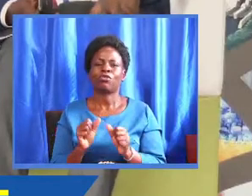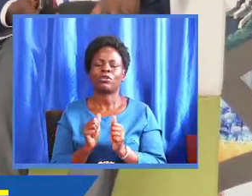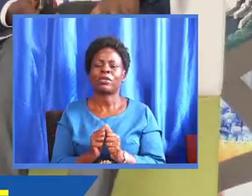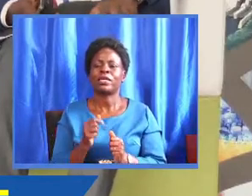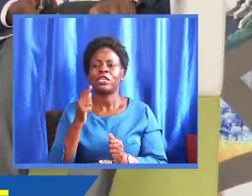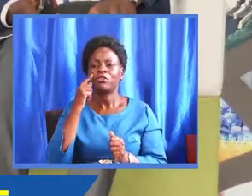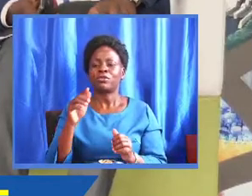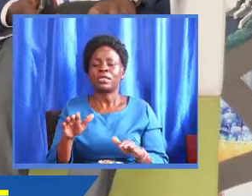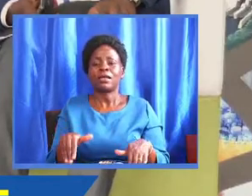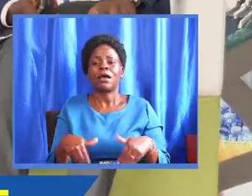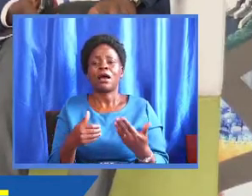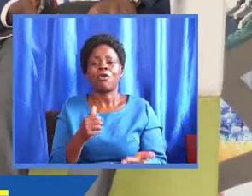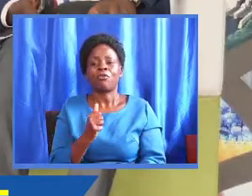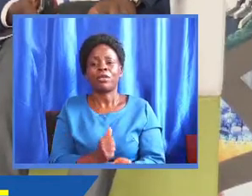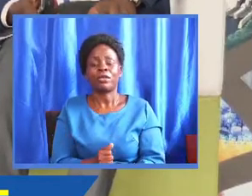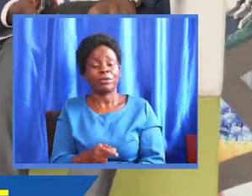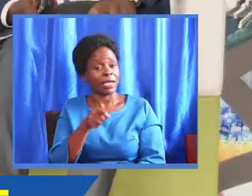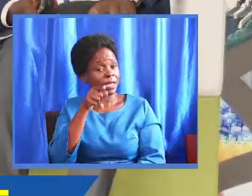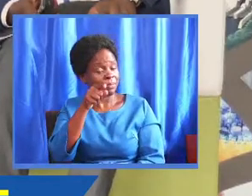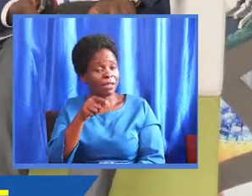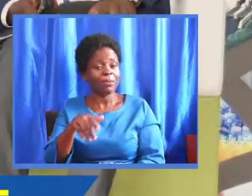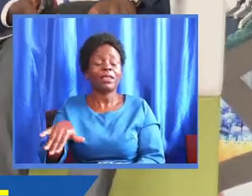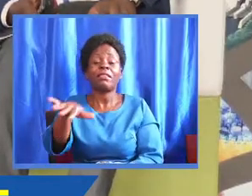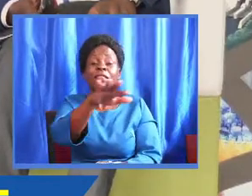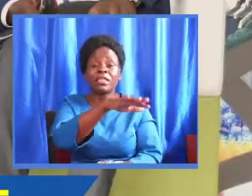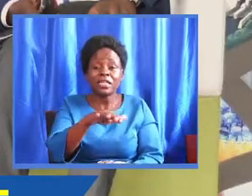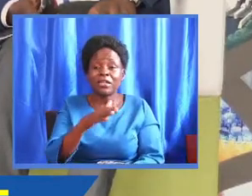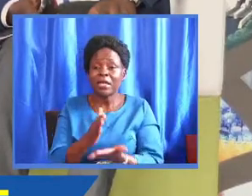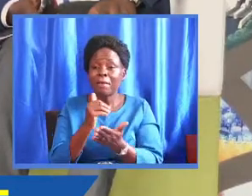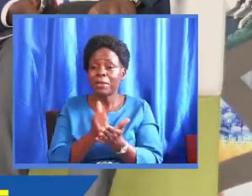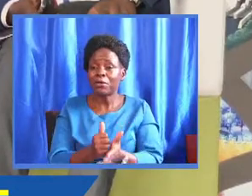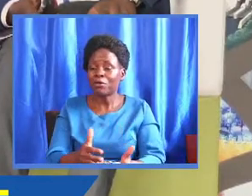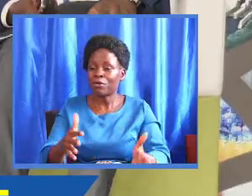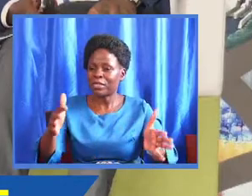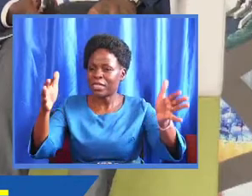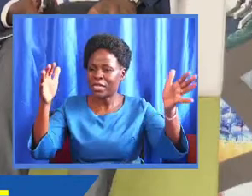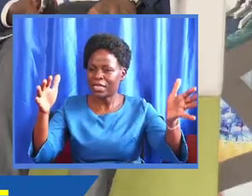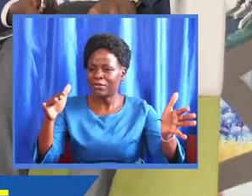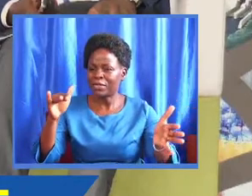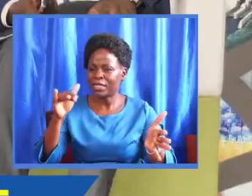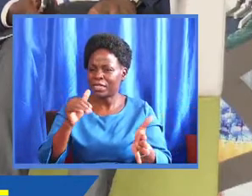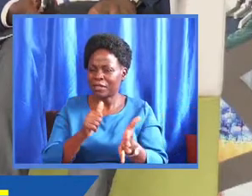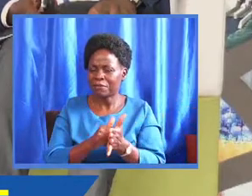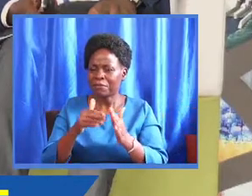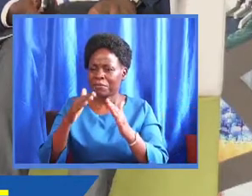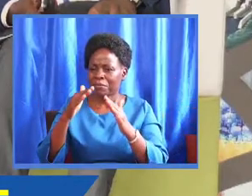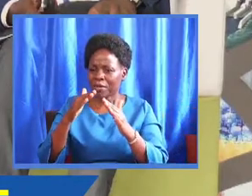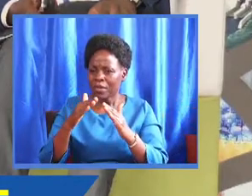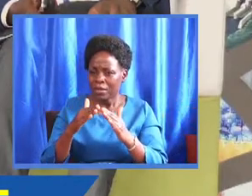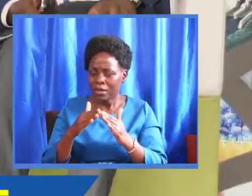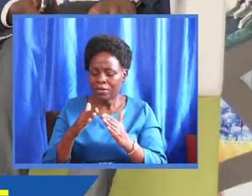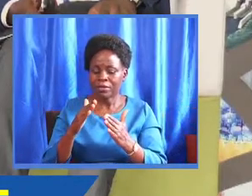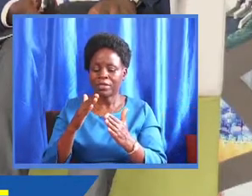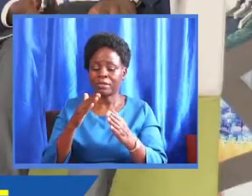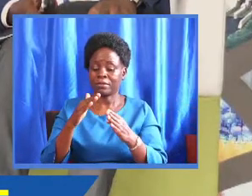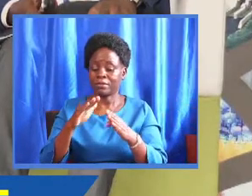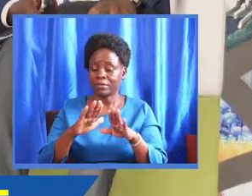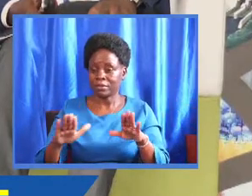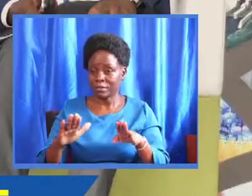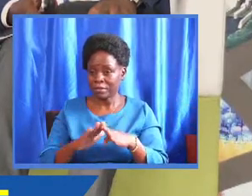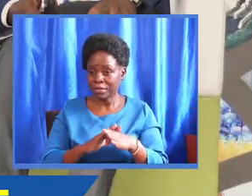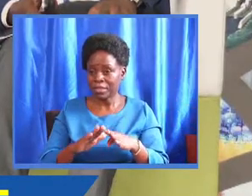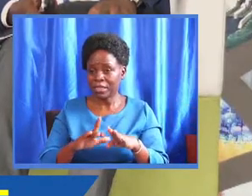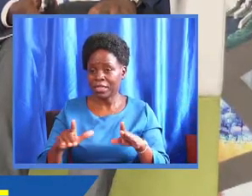how do we help them in this particular area, because largely what is affecting the real estate sector in terms of taxation is lack of